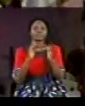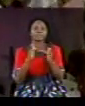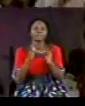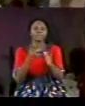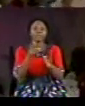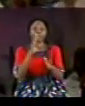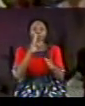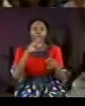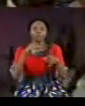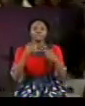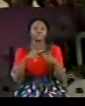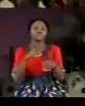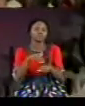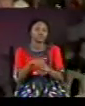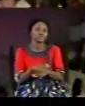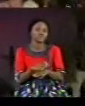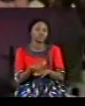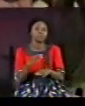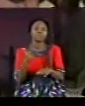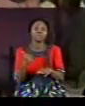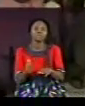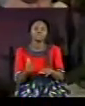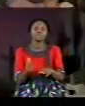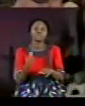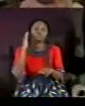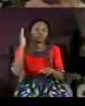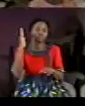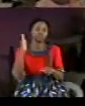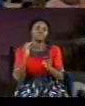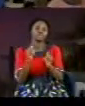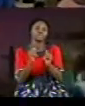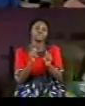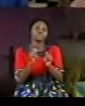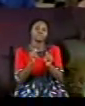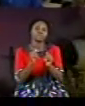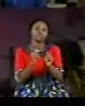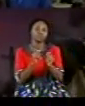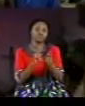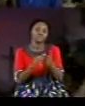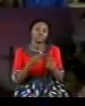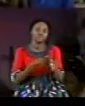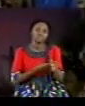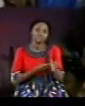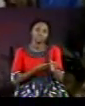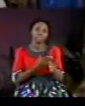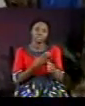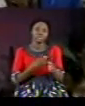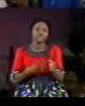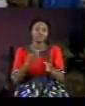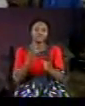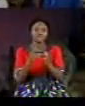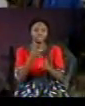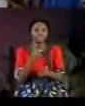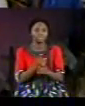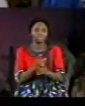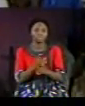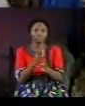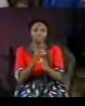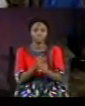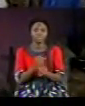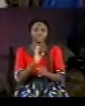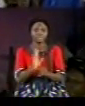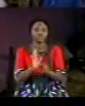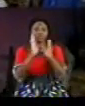us, share your testimony with us, and if you just received your miracle, please share